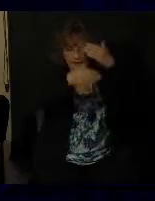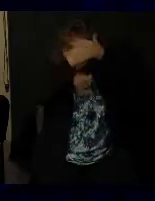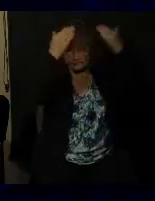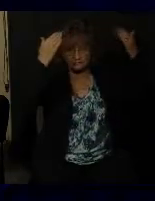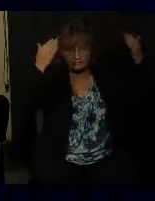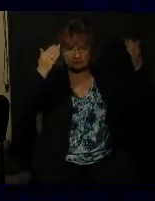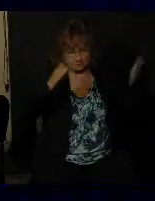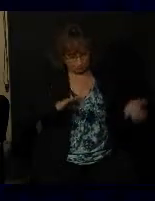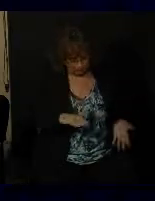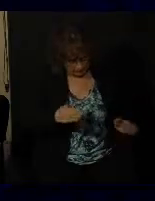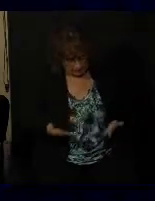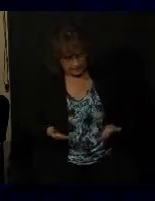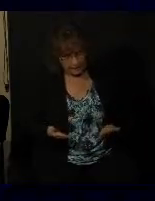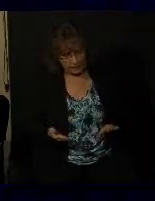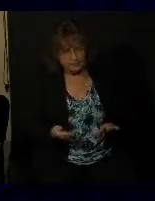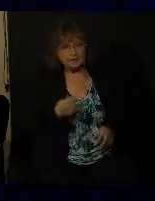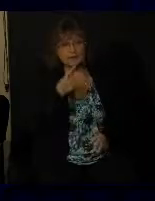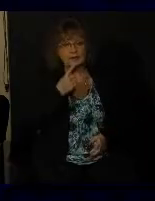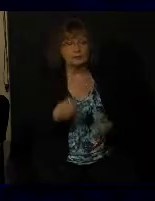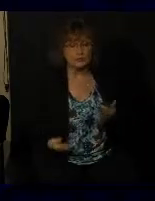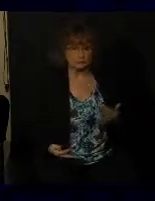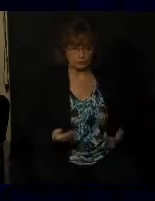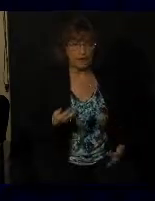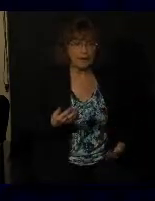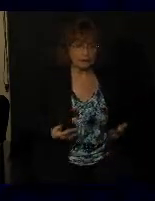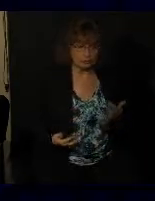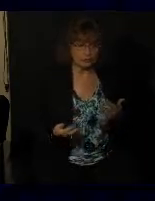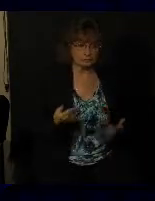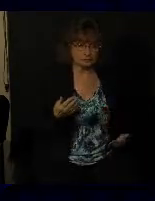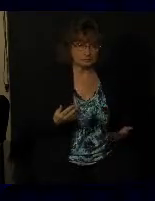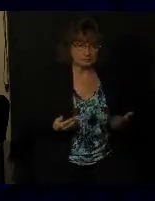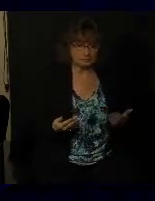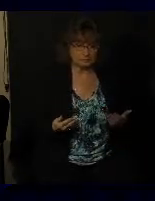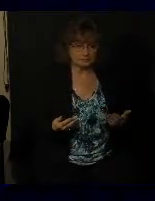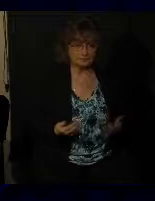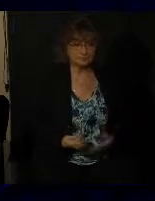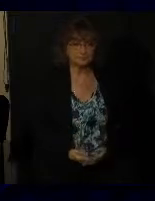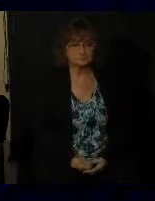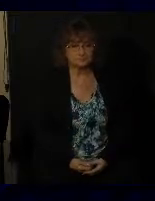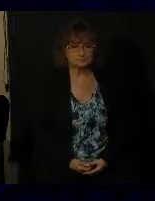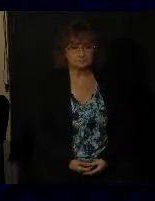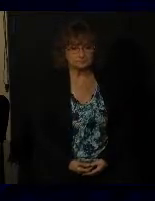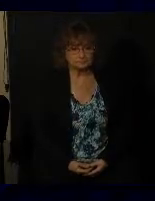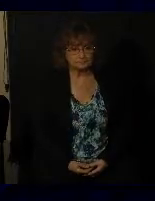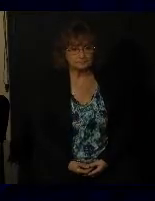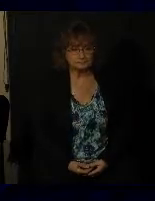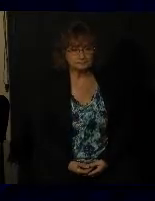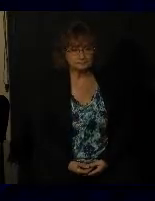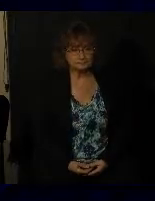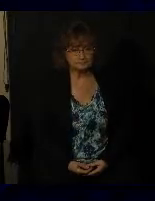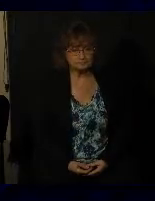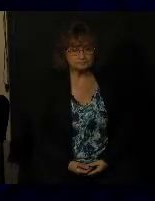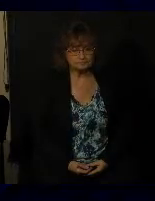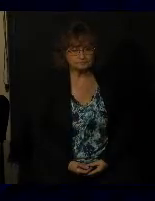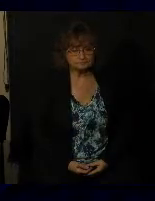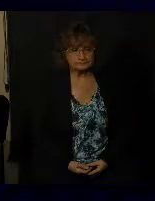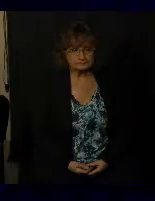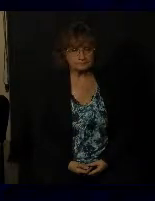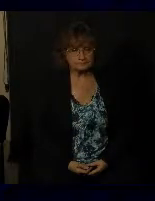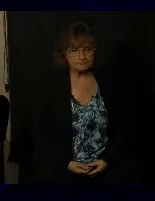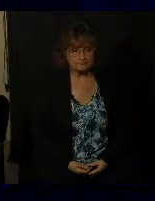languages. And get this, he has been given some of the most